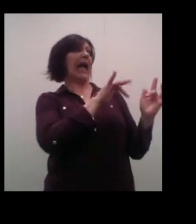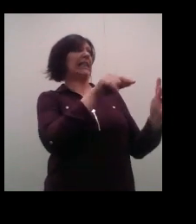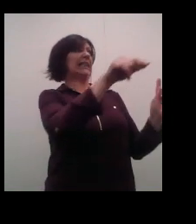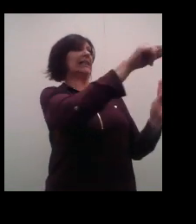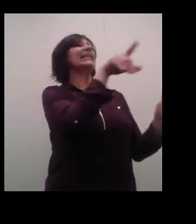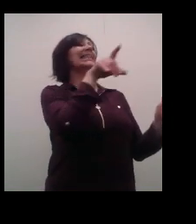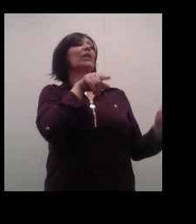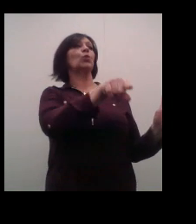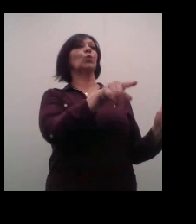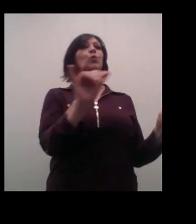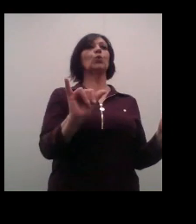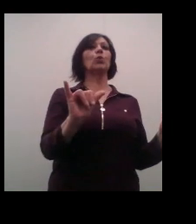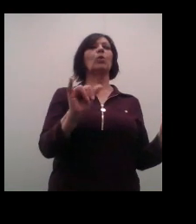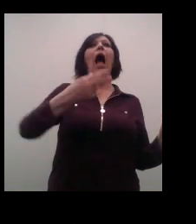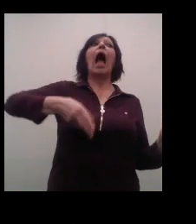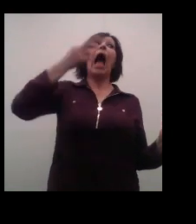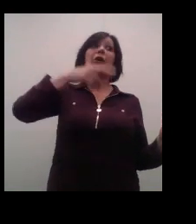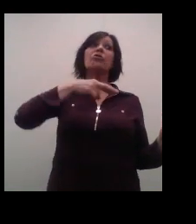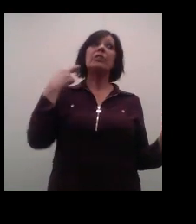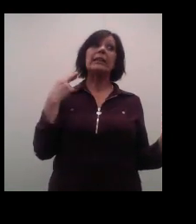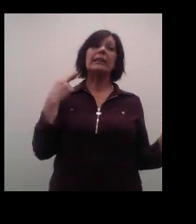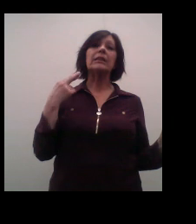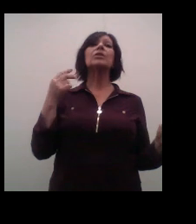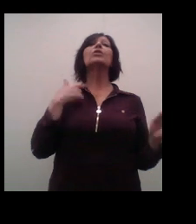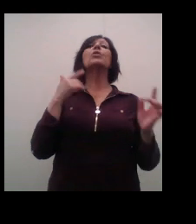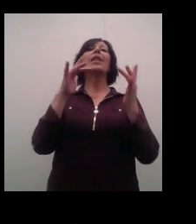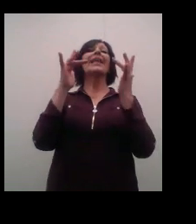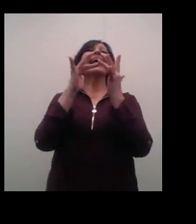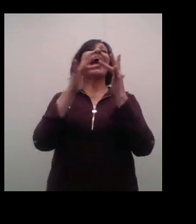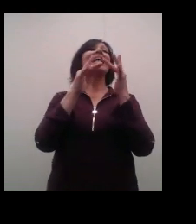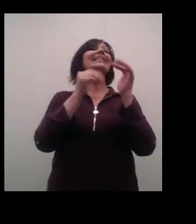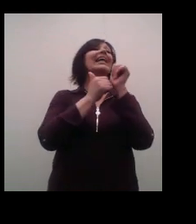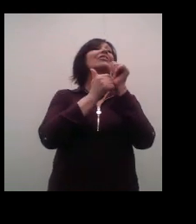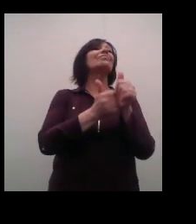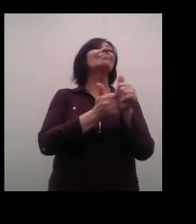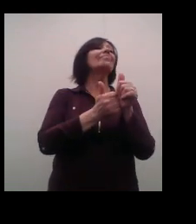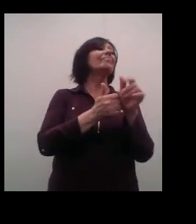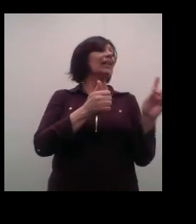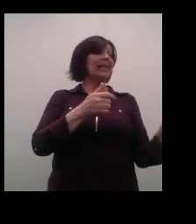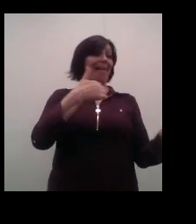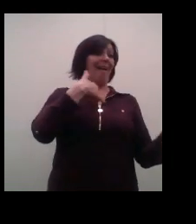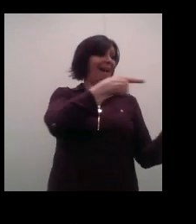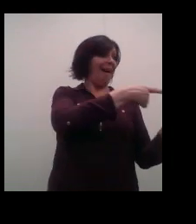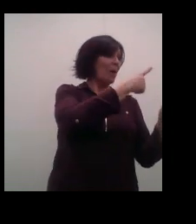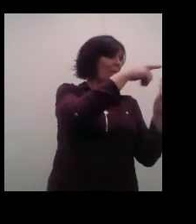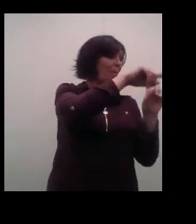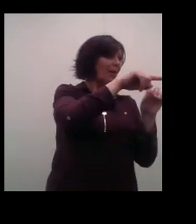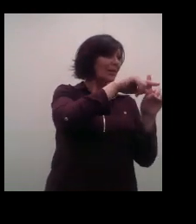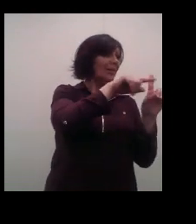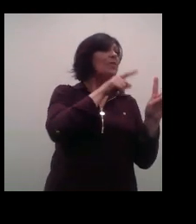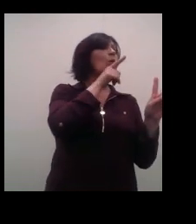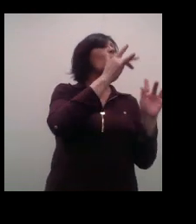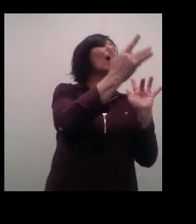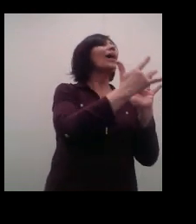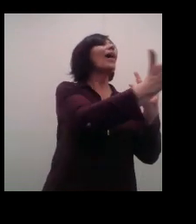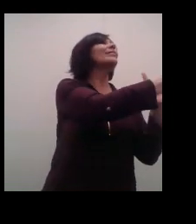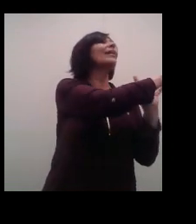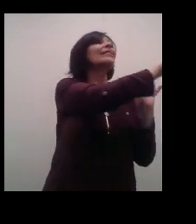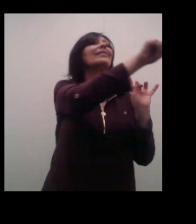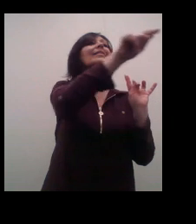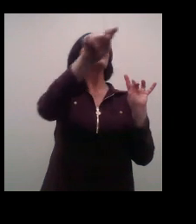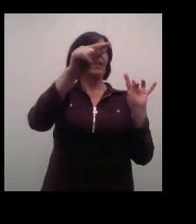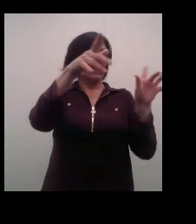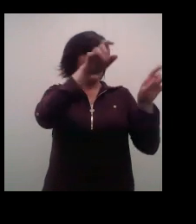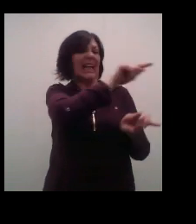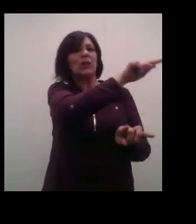are also at very high risk. So our contact tracers, when we're calling them, the contacts and speaking to